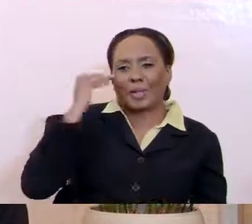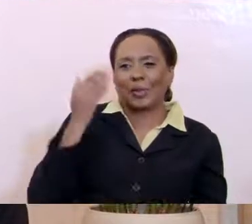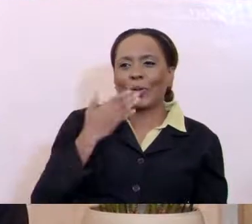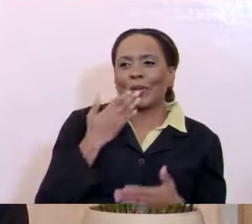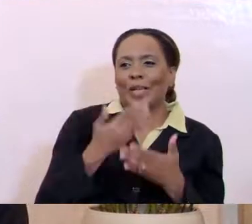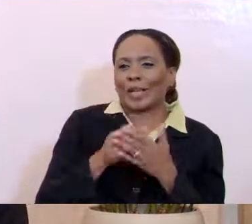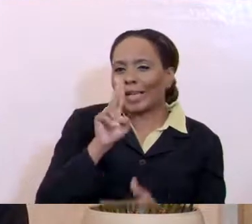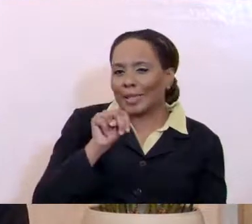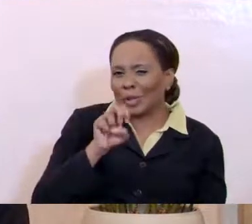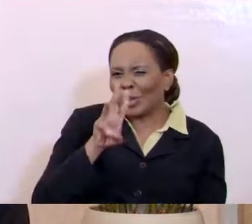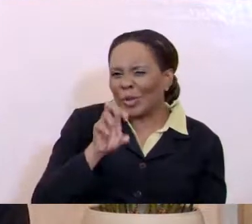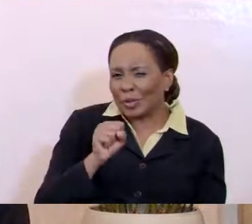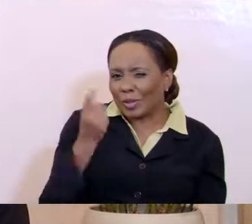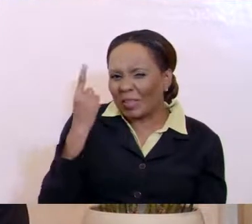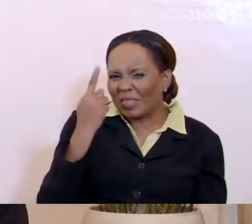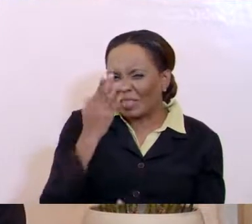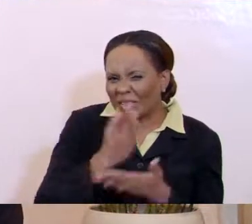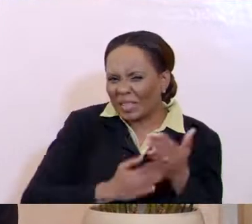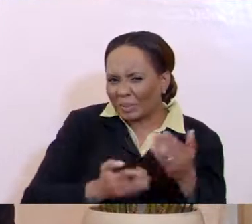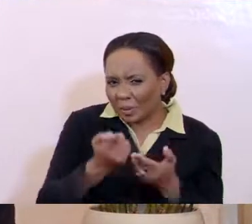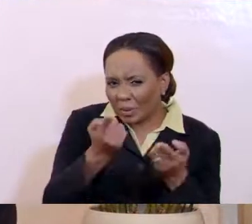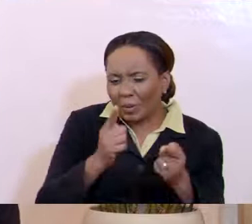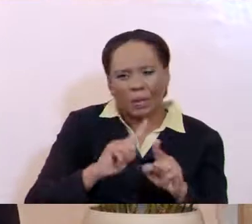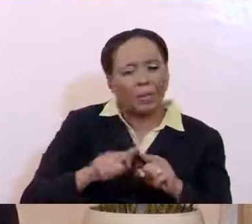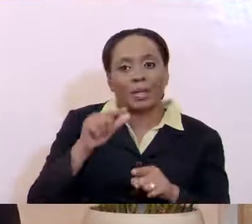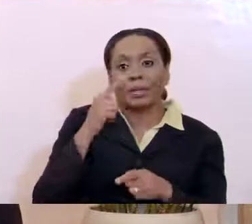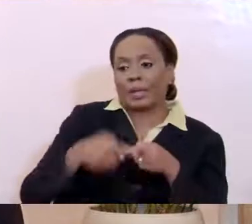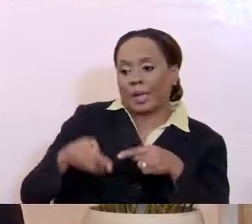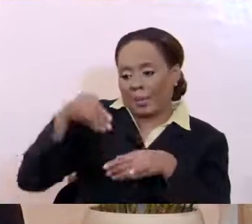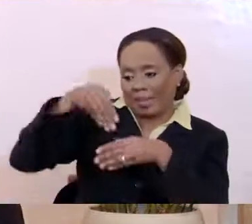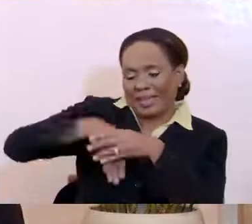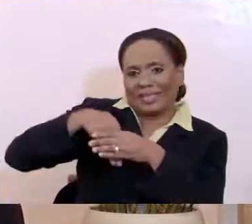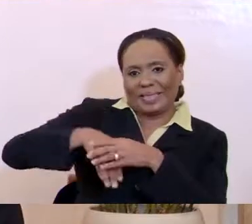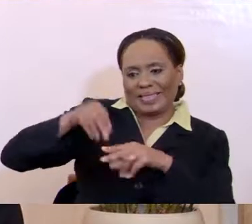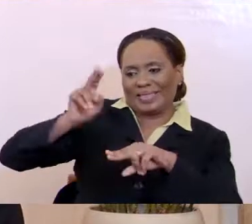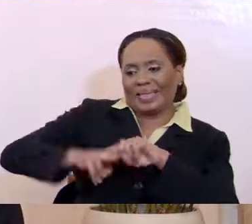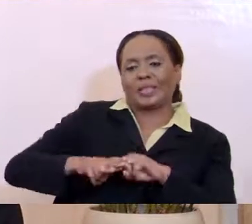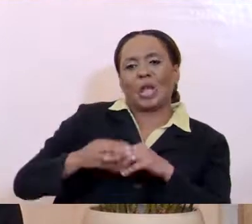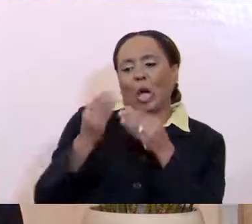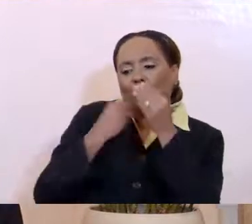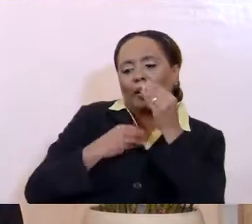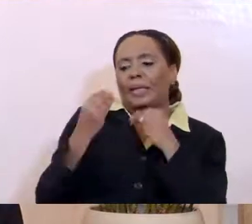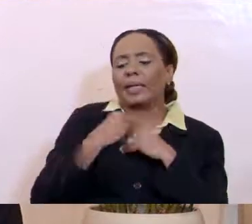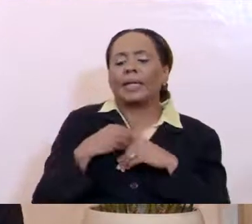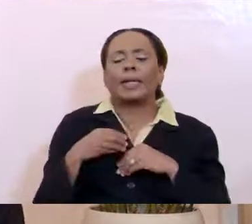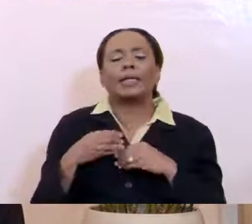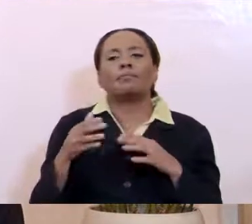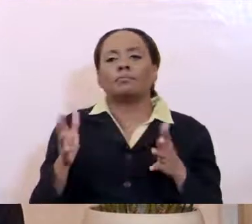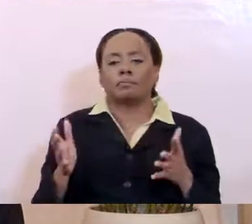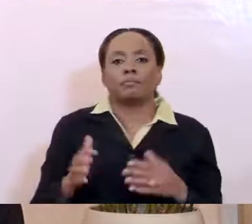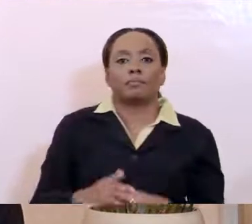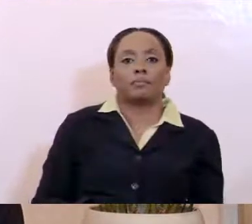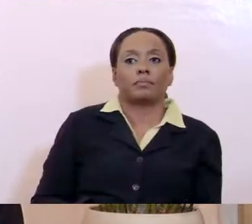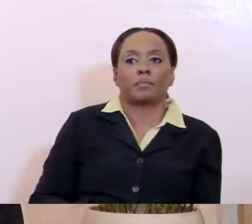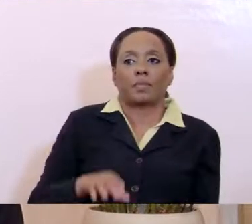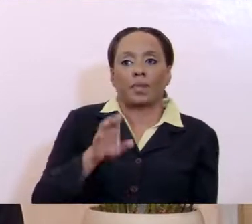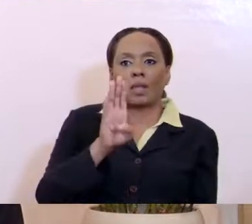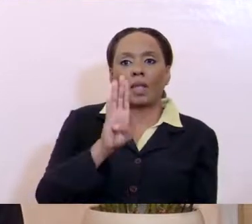but not available for in-house dining. Bars are not allowed to